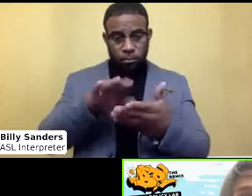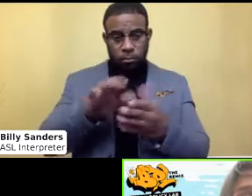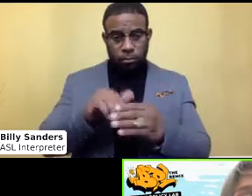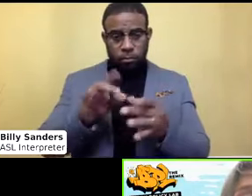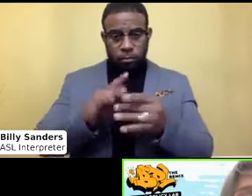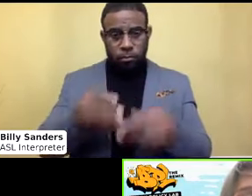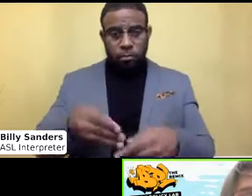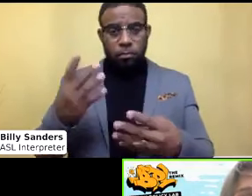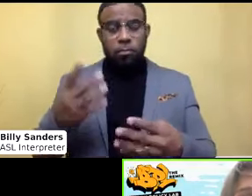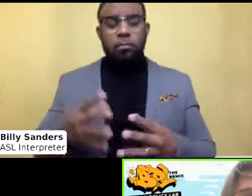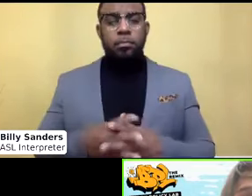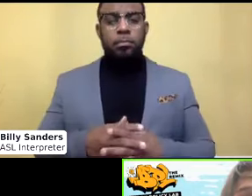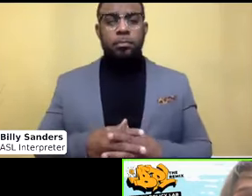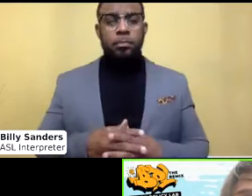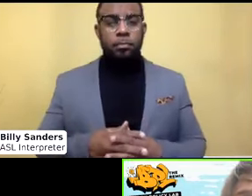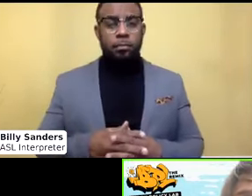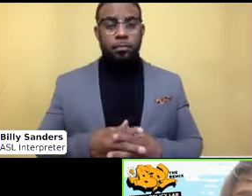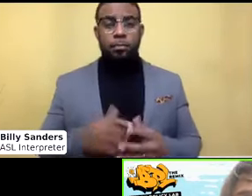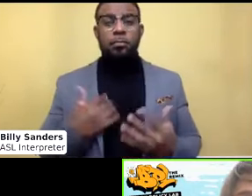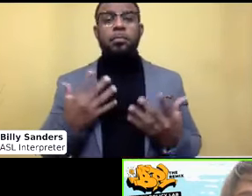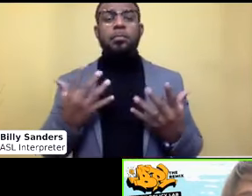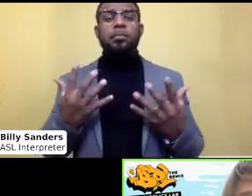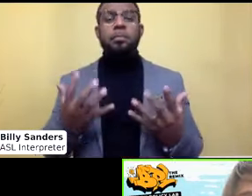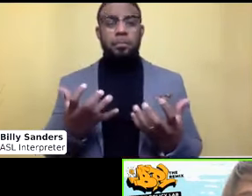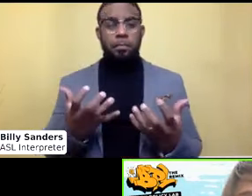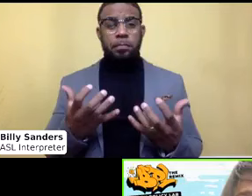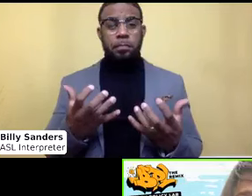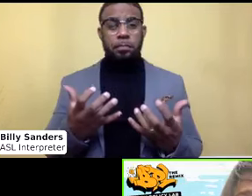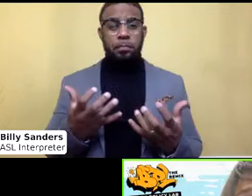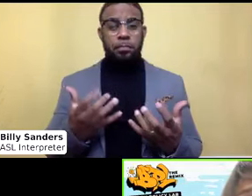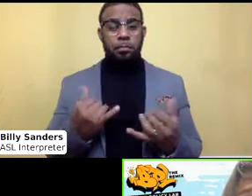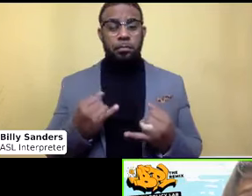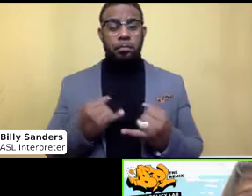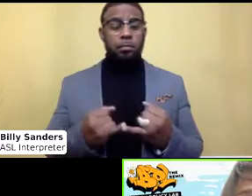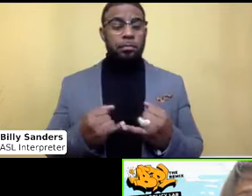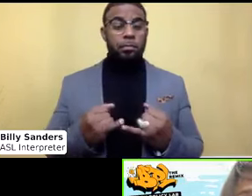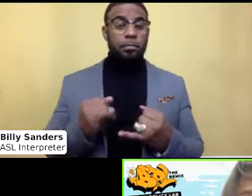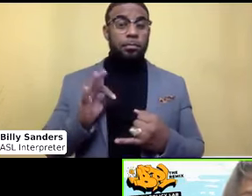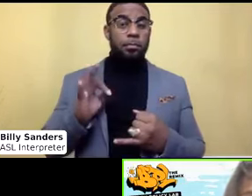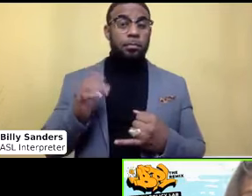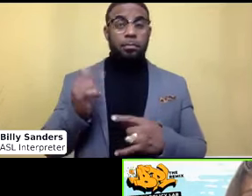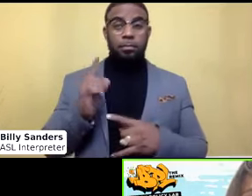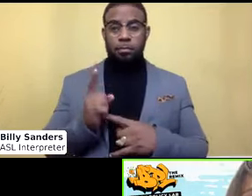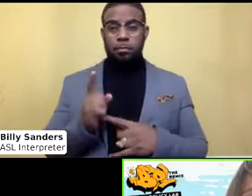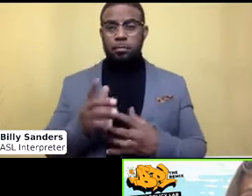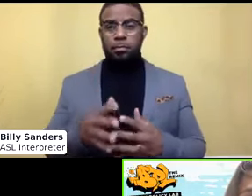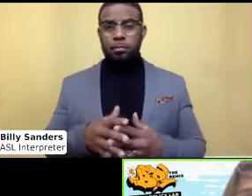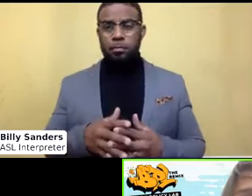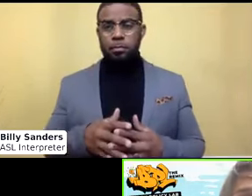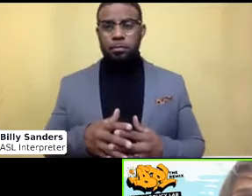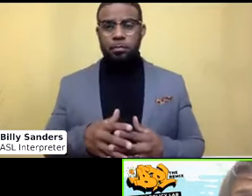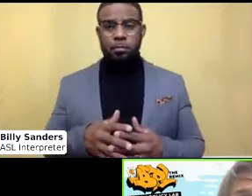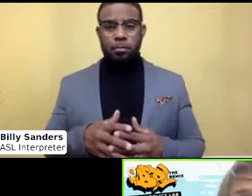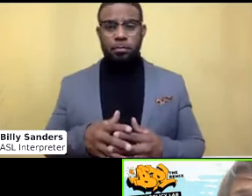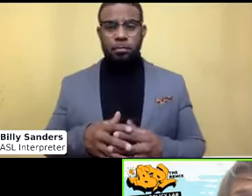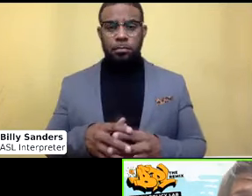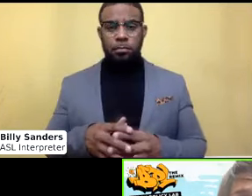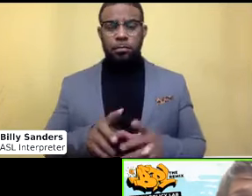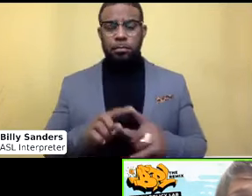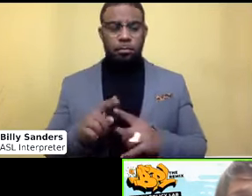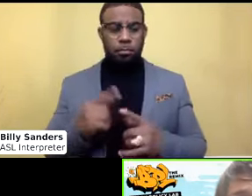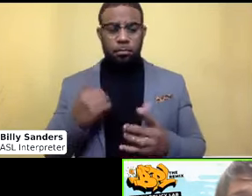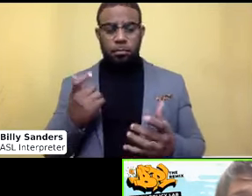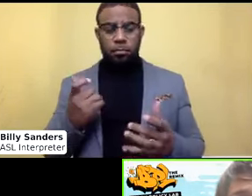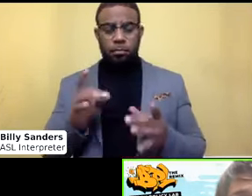the chat. I want to, in our last 9 or 10 minutes or so, also